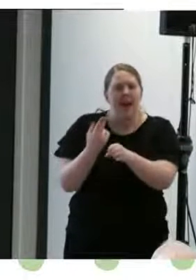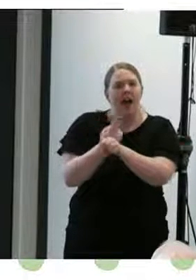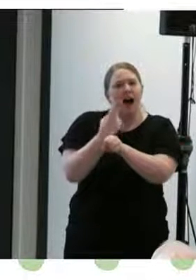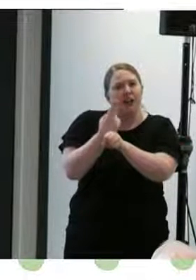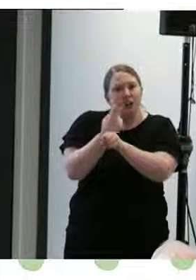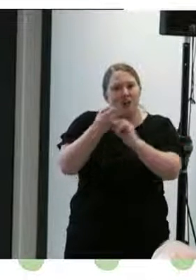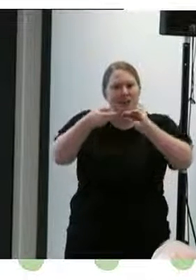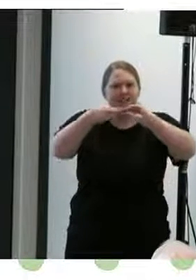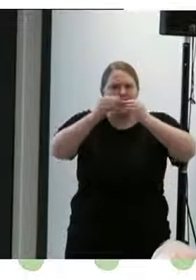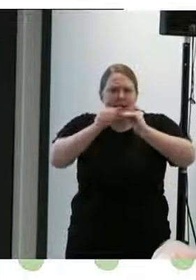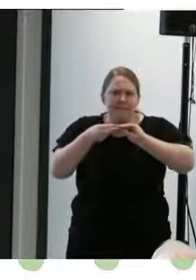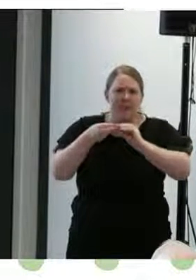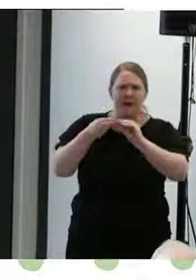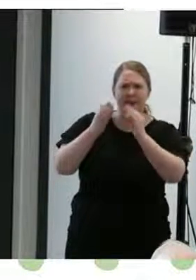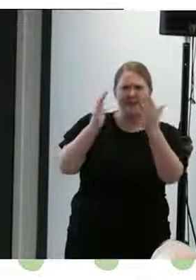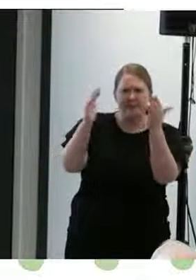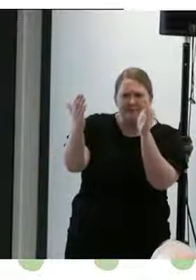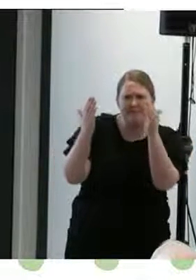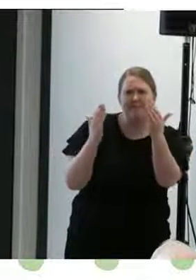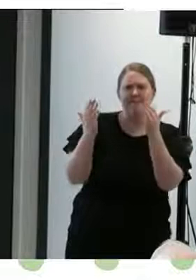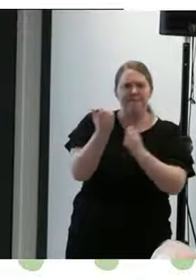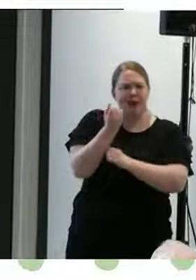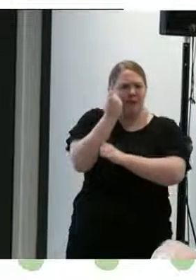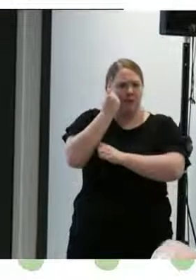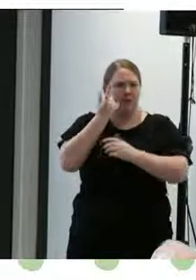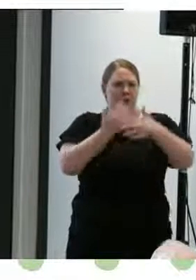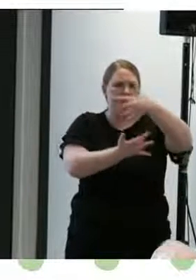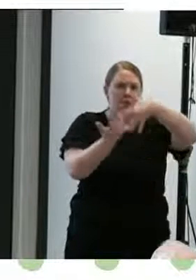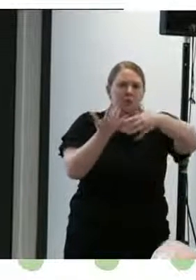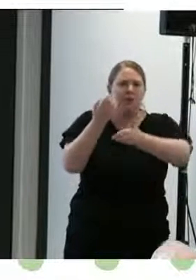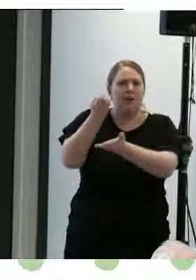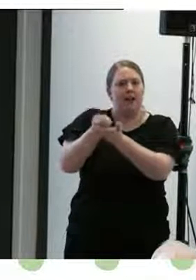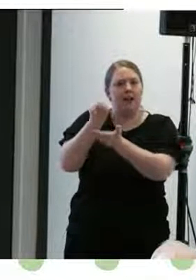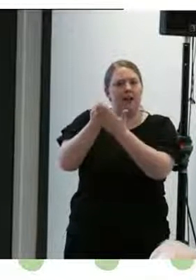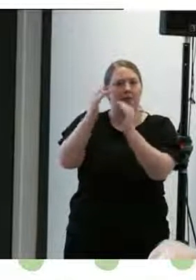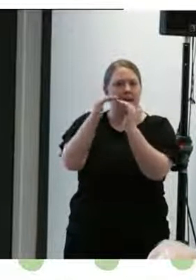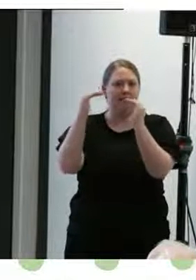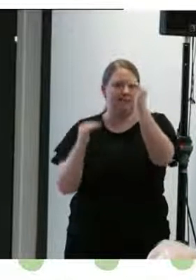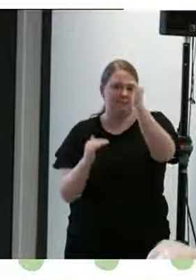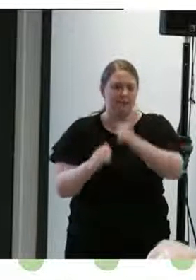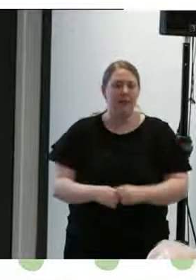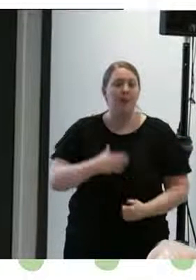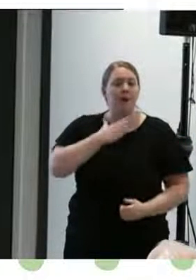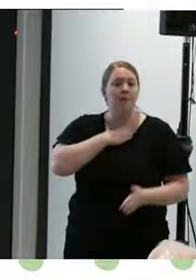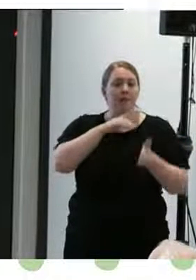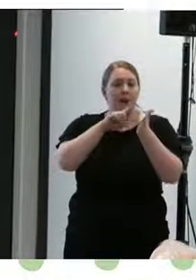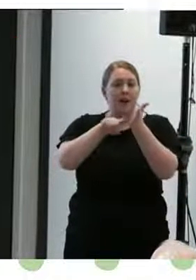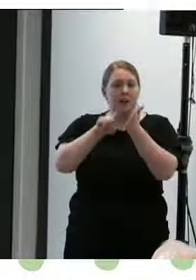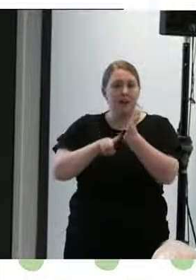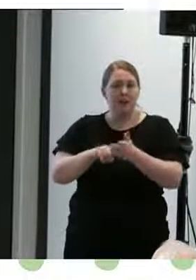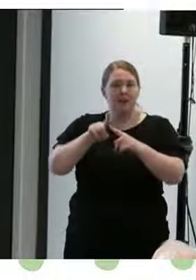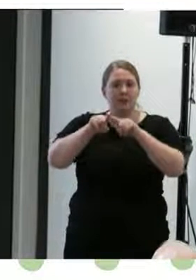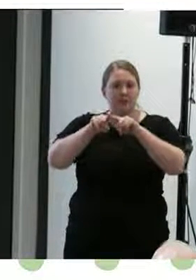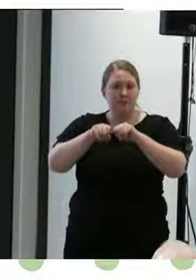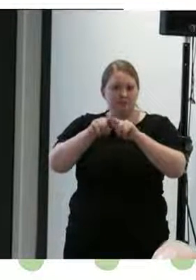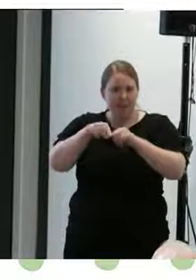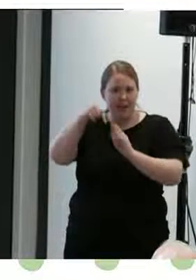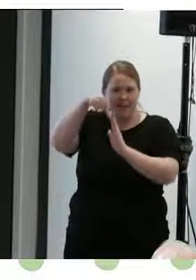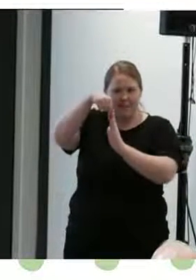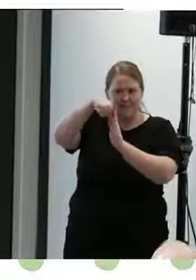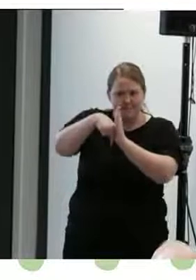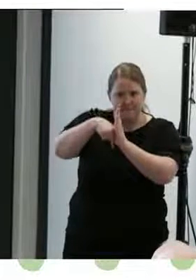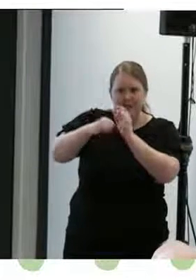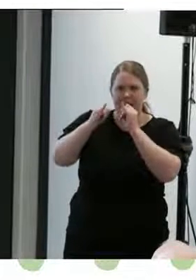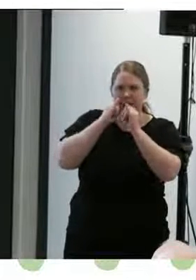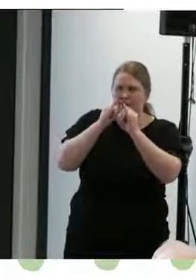to understand social and economic inequality. And my research relies mostly on in-depth interviews. So sorry.